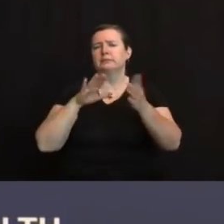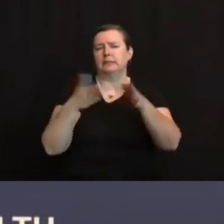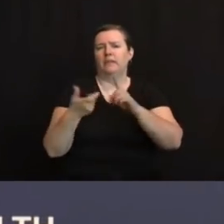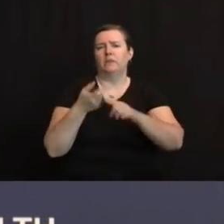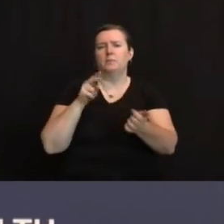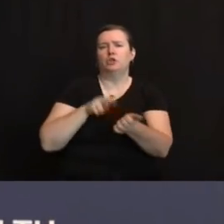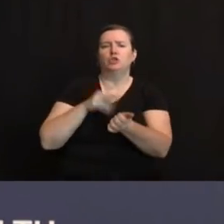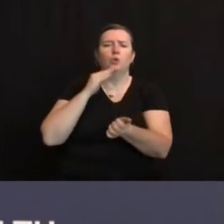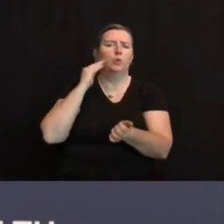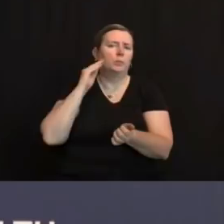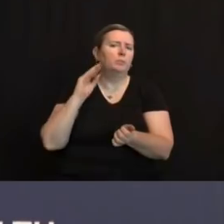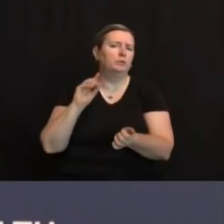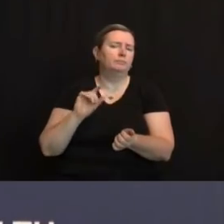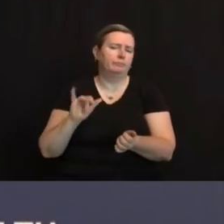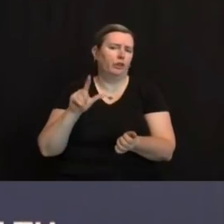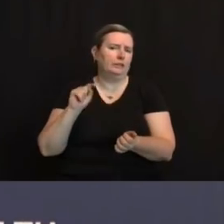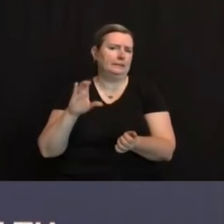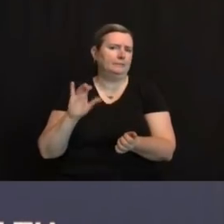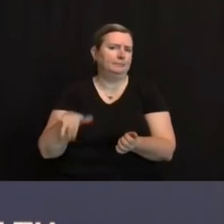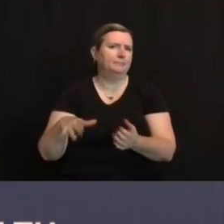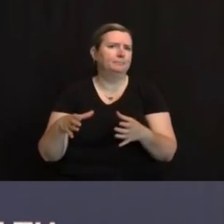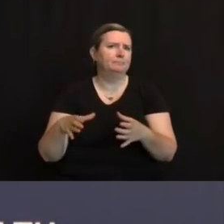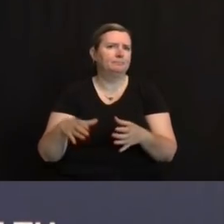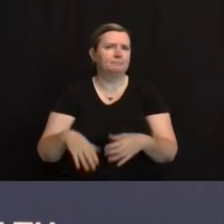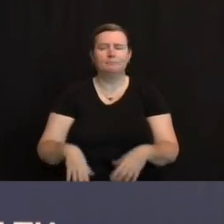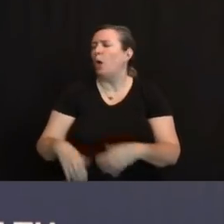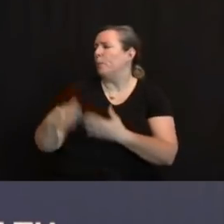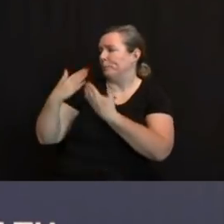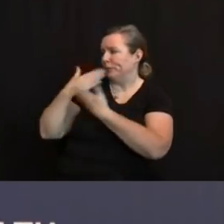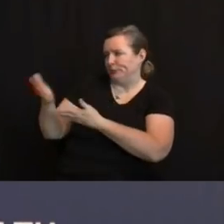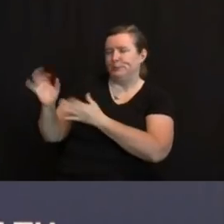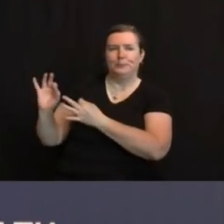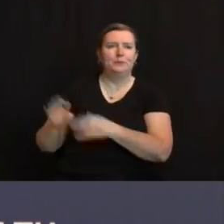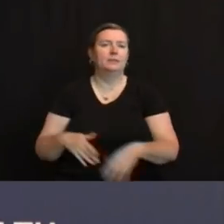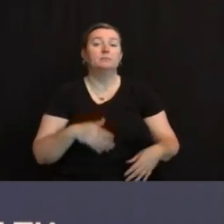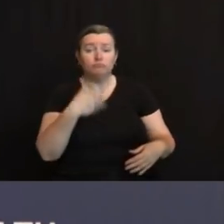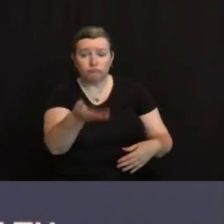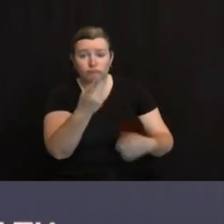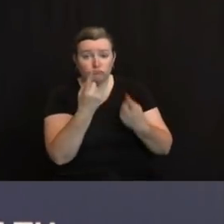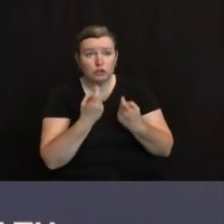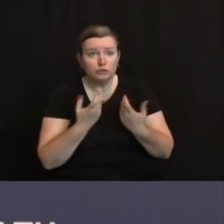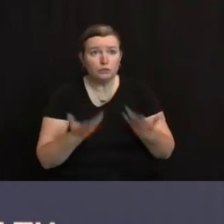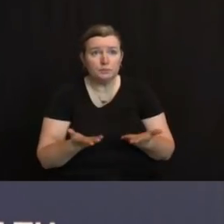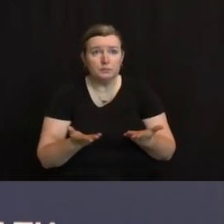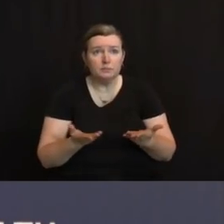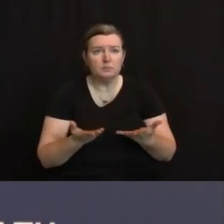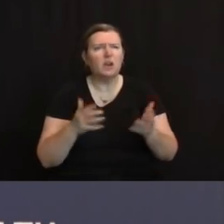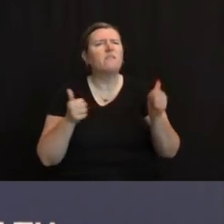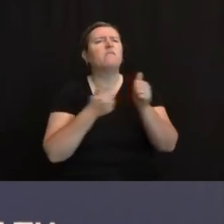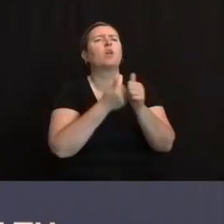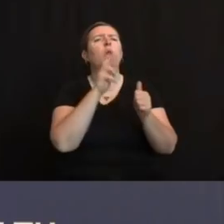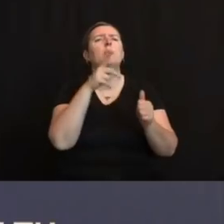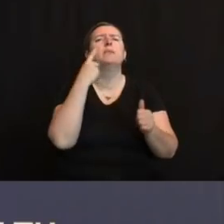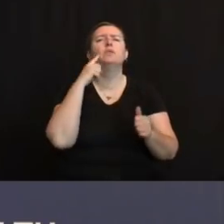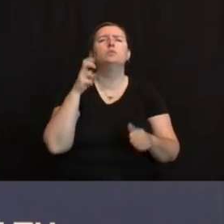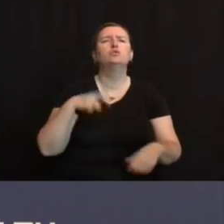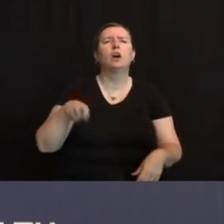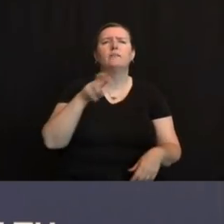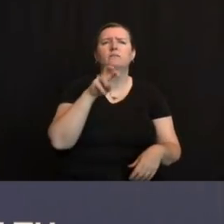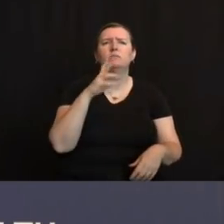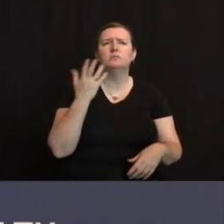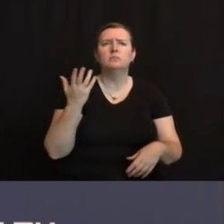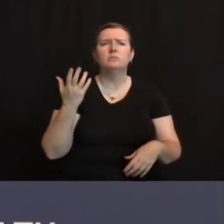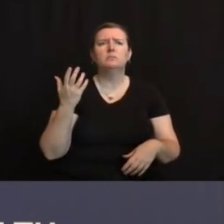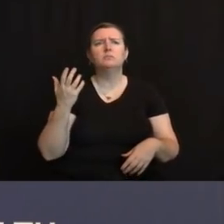Thank you. Good afternoon. Just to follow up again on the travel advisory, if the cases are rising in these